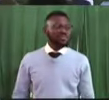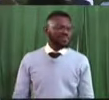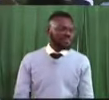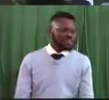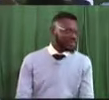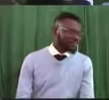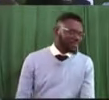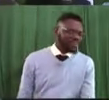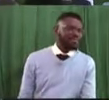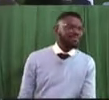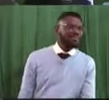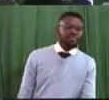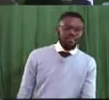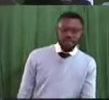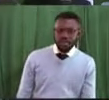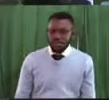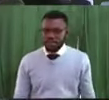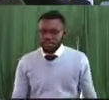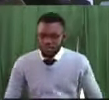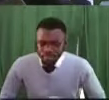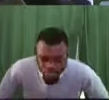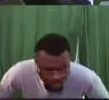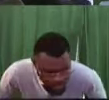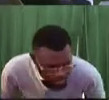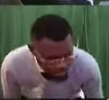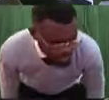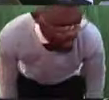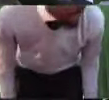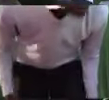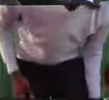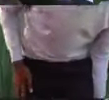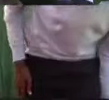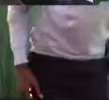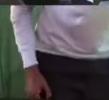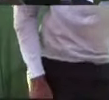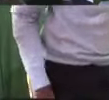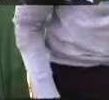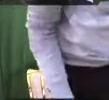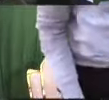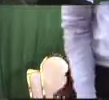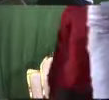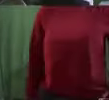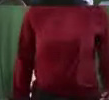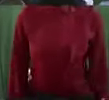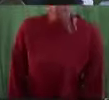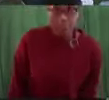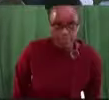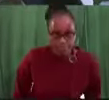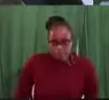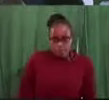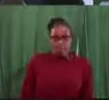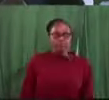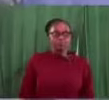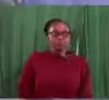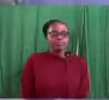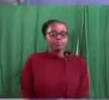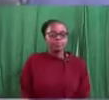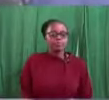also append her signature. Do we have Madam Marriott still in the house? Oh, she's left. Okay.